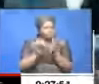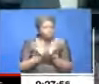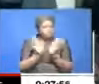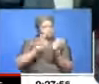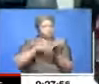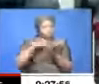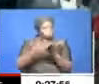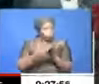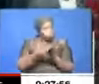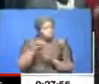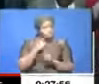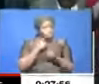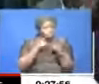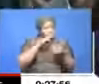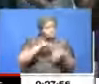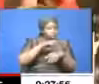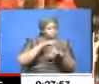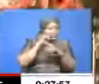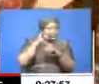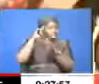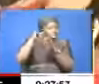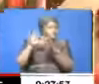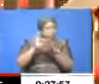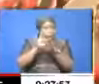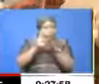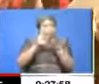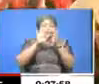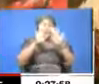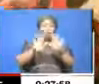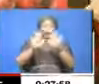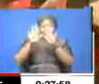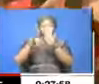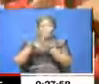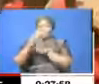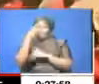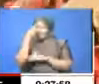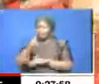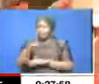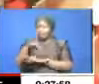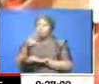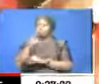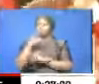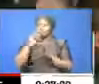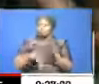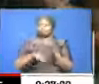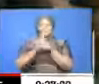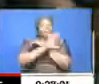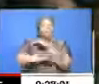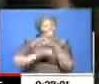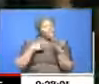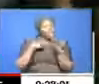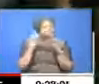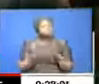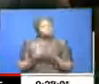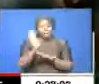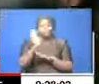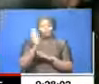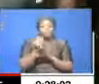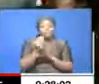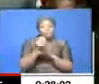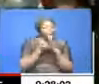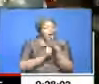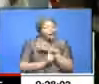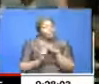who spoke during Azimio campaigns in Kajiado County, claimed the country has lost billions of shillings under the reign of selfish